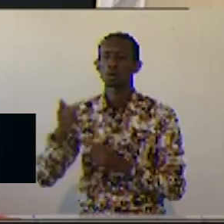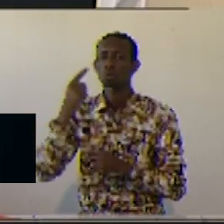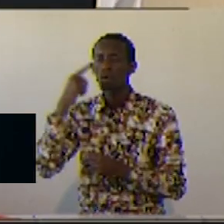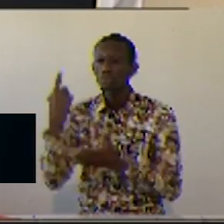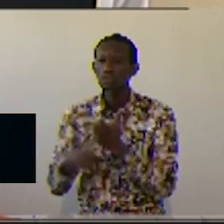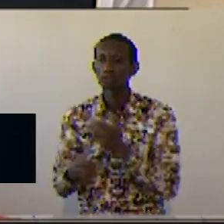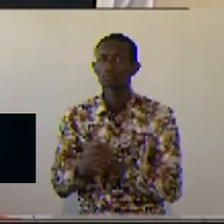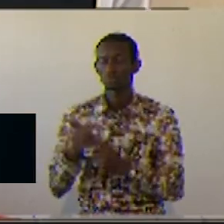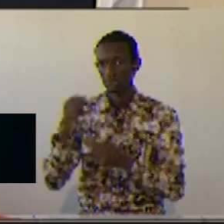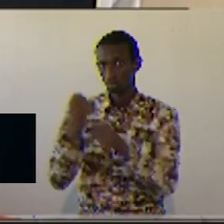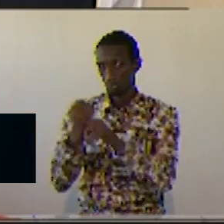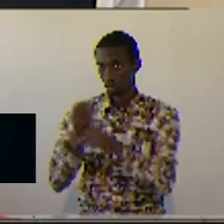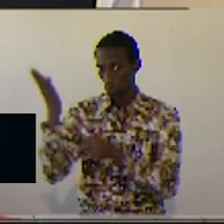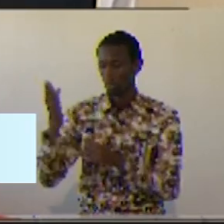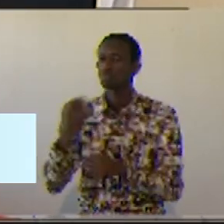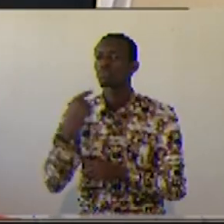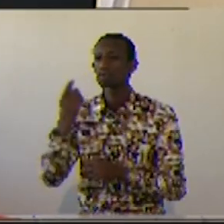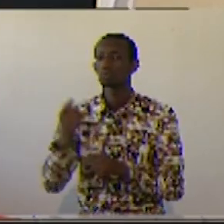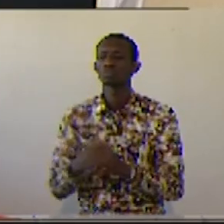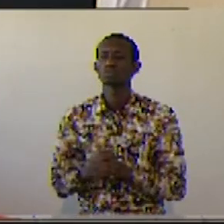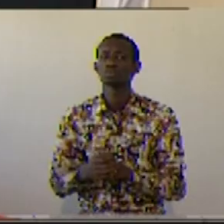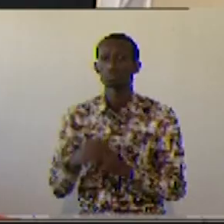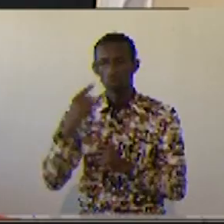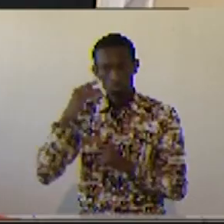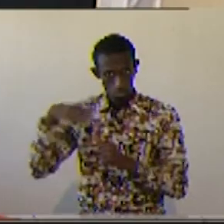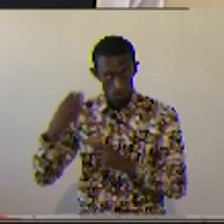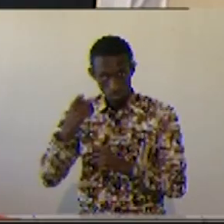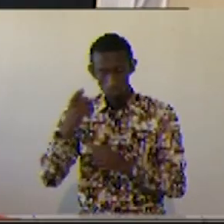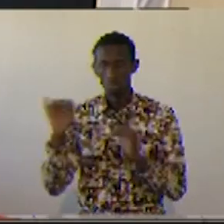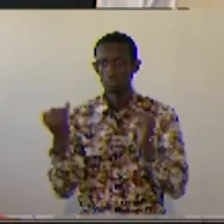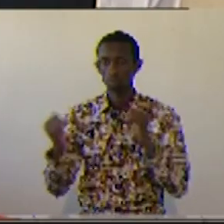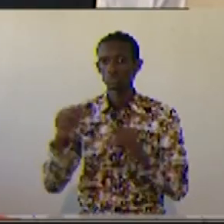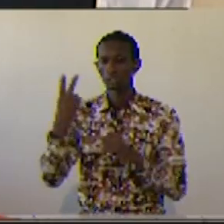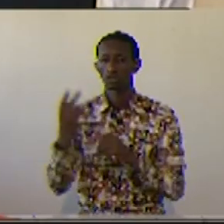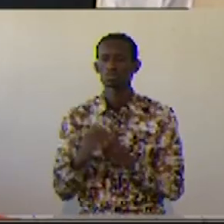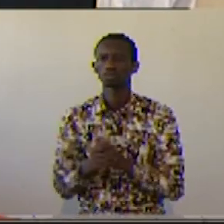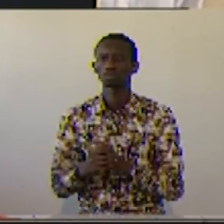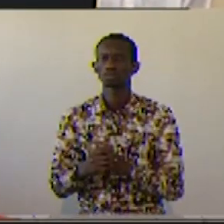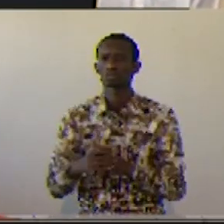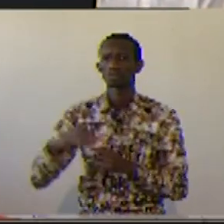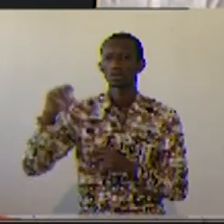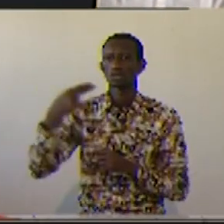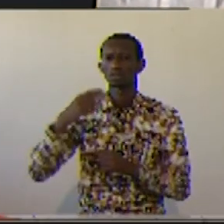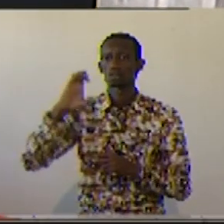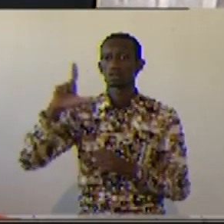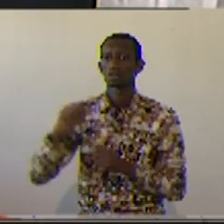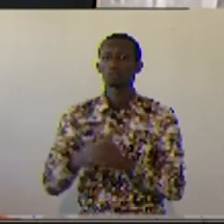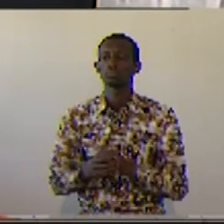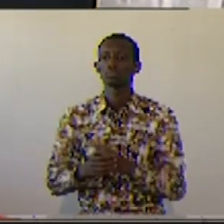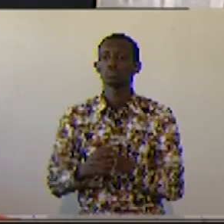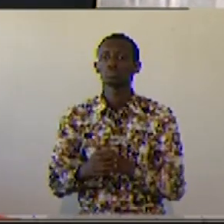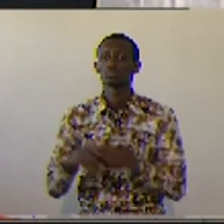Let me do this one for you, and you try the second. HCl aqueous plus